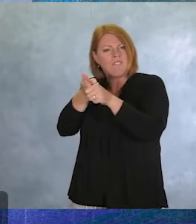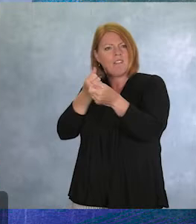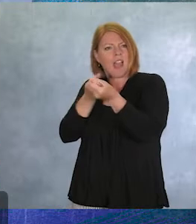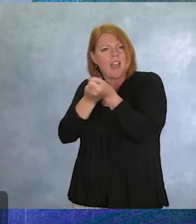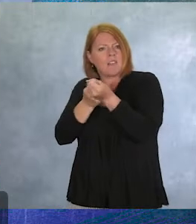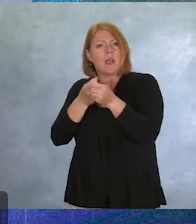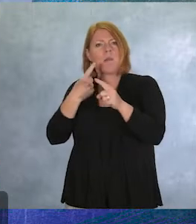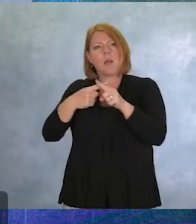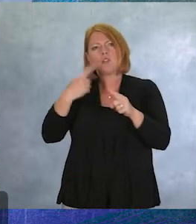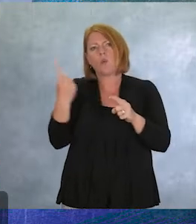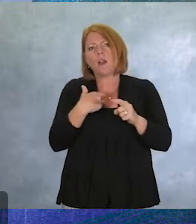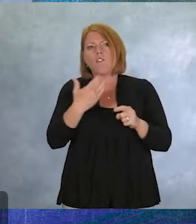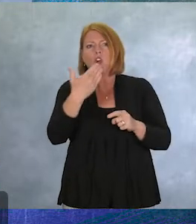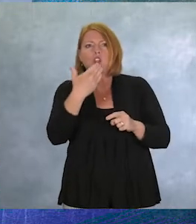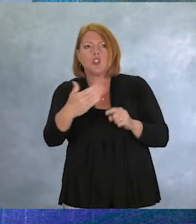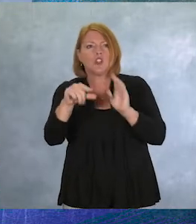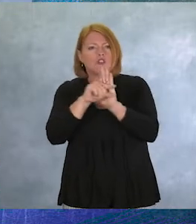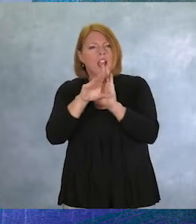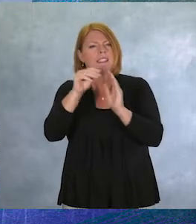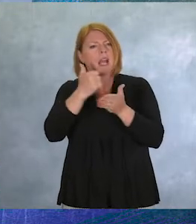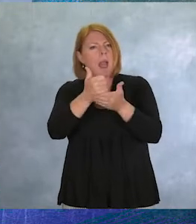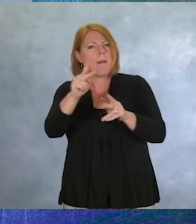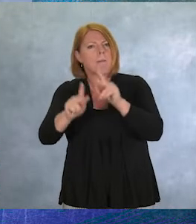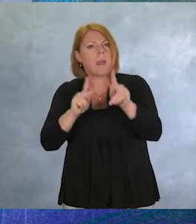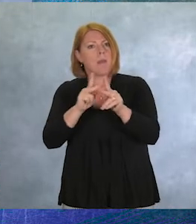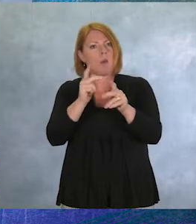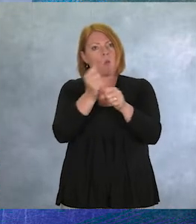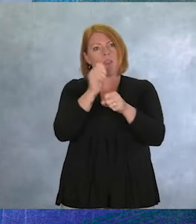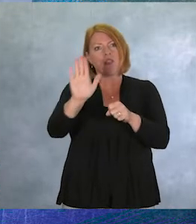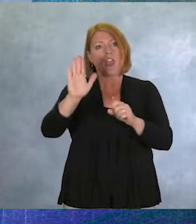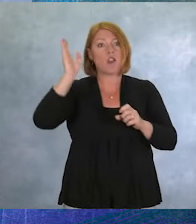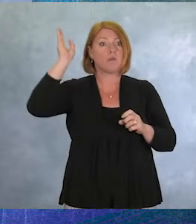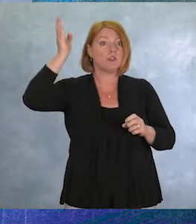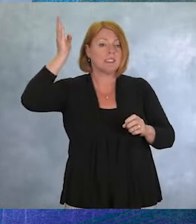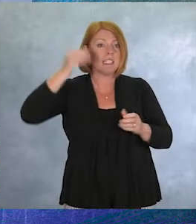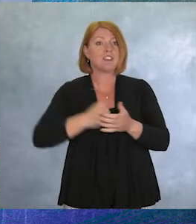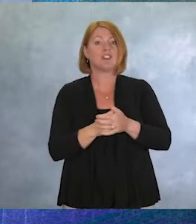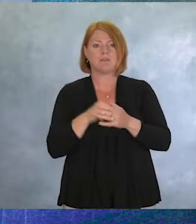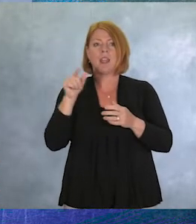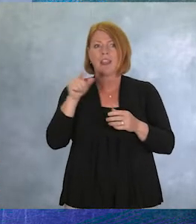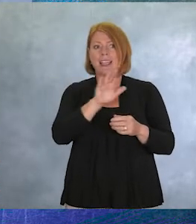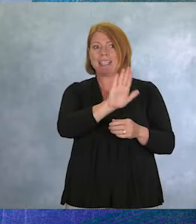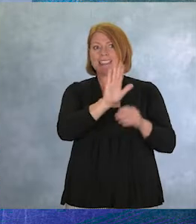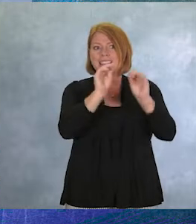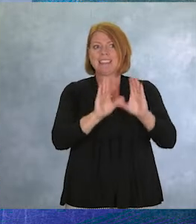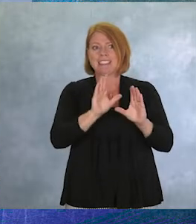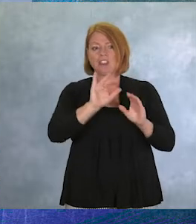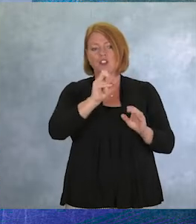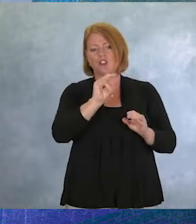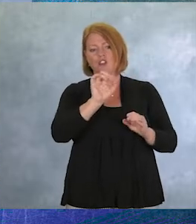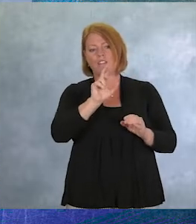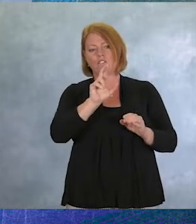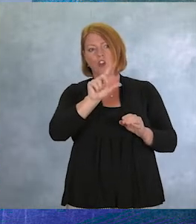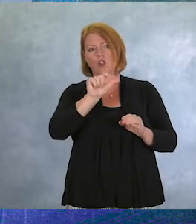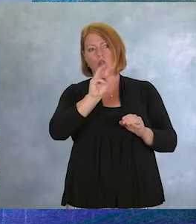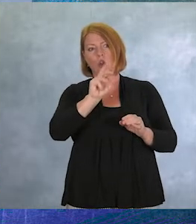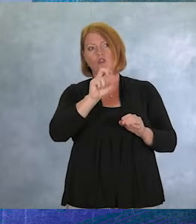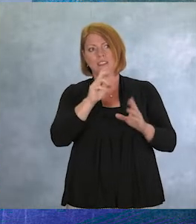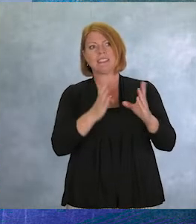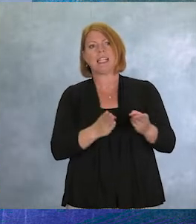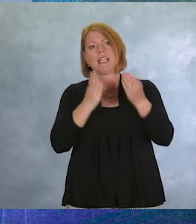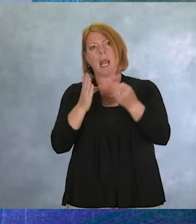helping others make digital presentations. Skipper was nominated by his teacher, Jennifer Lawrence, in 2020 and has since